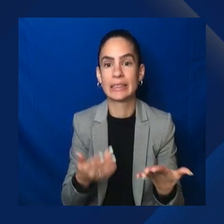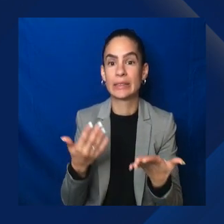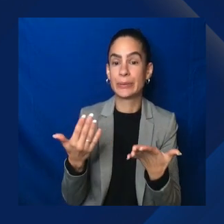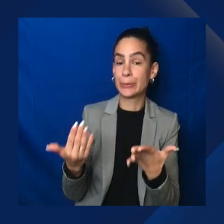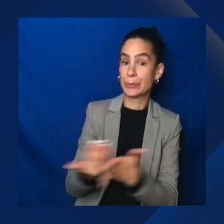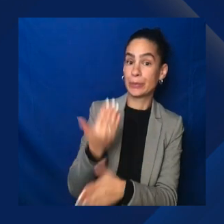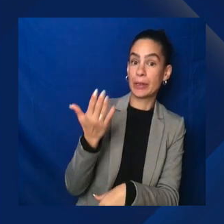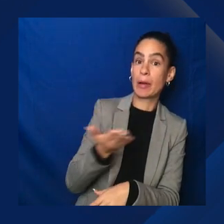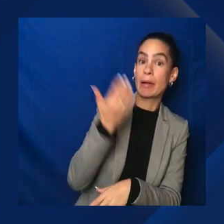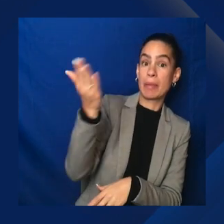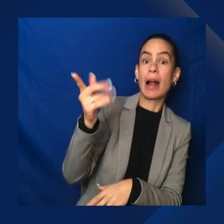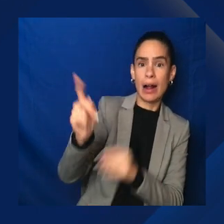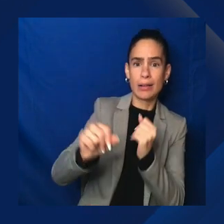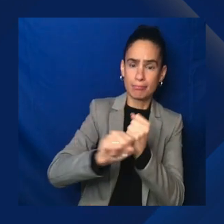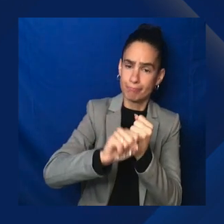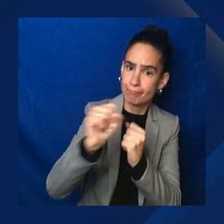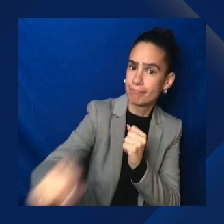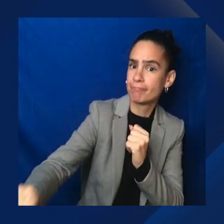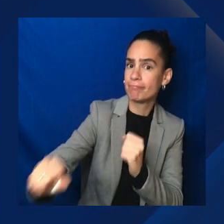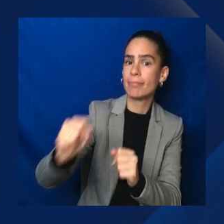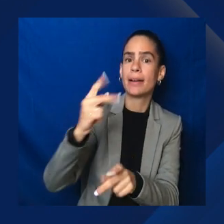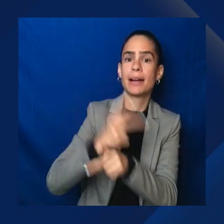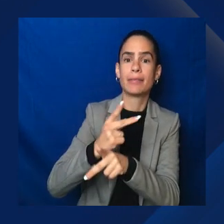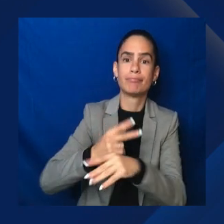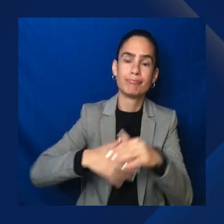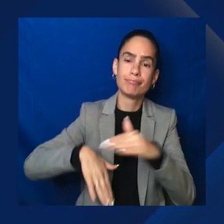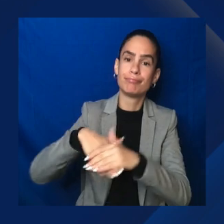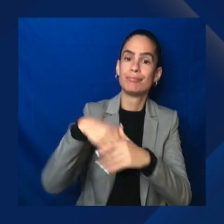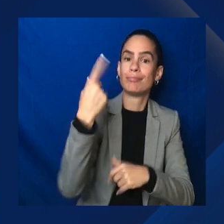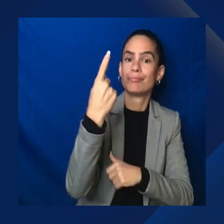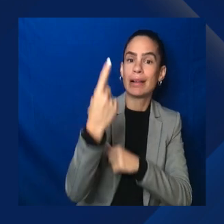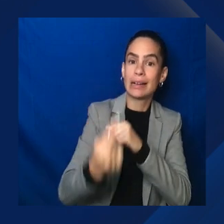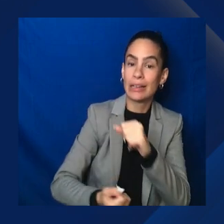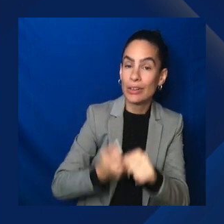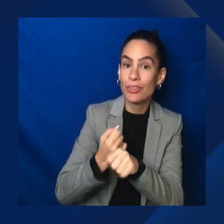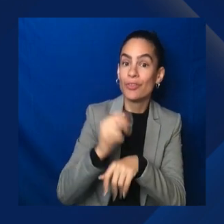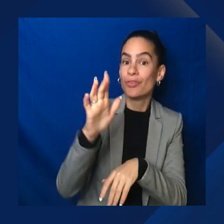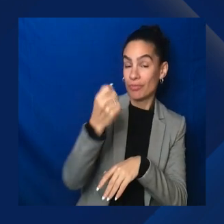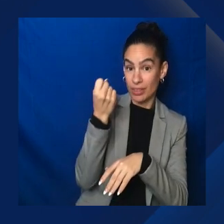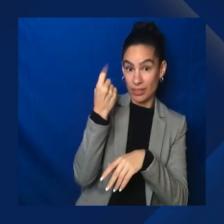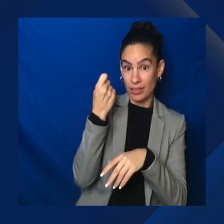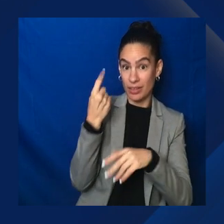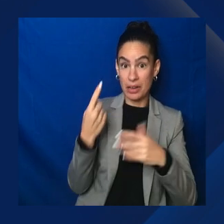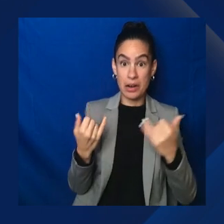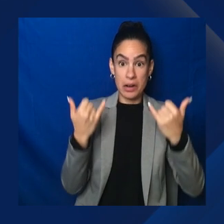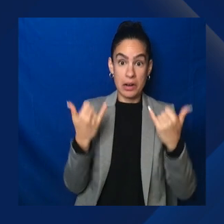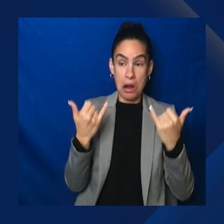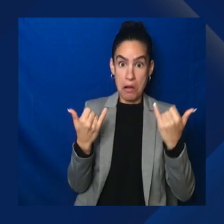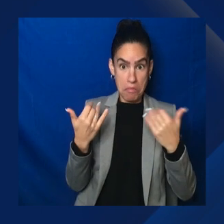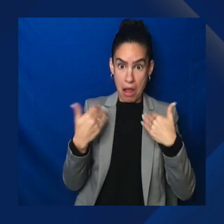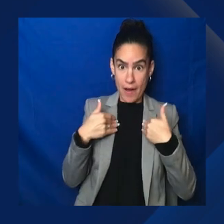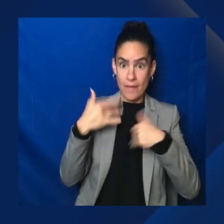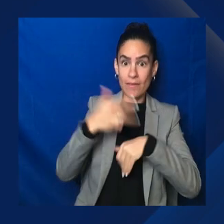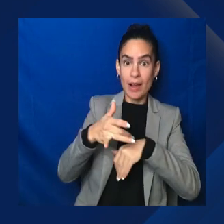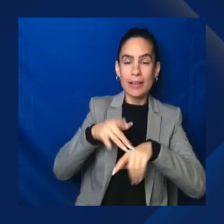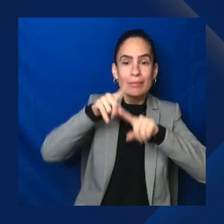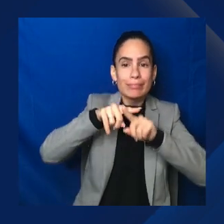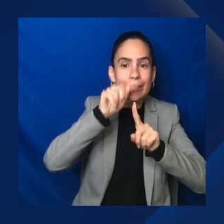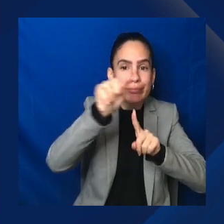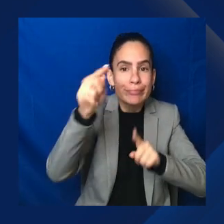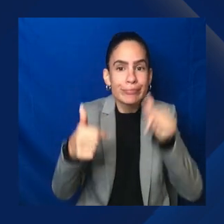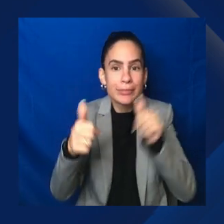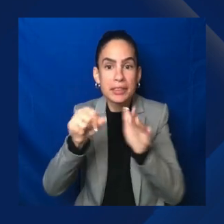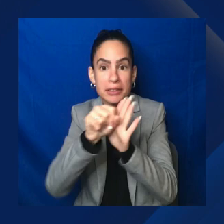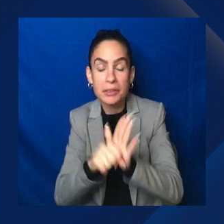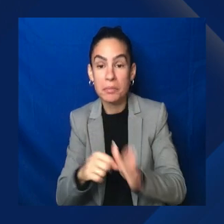Medicaid recipients, but it's state by state. It's available. We pass that at the federal level. Illinois, my home state, was the first state in the